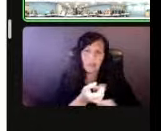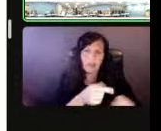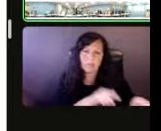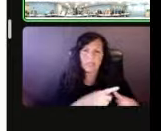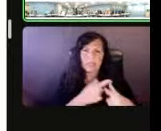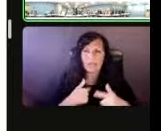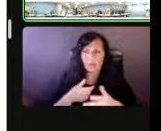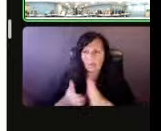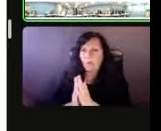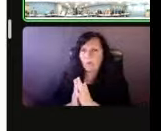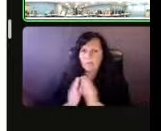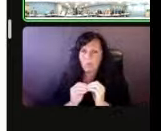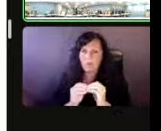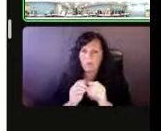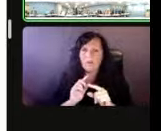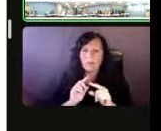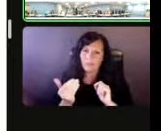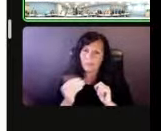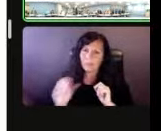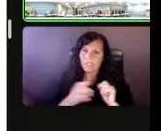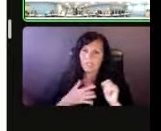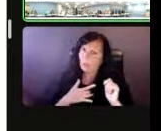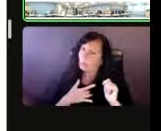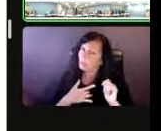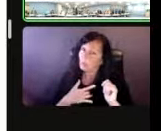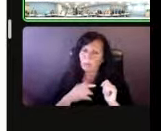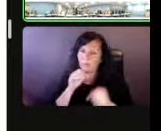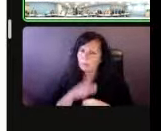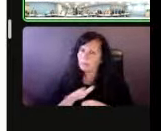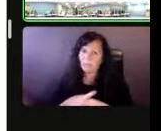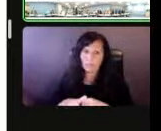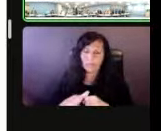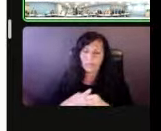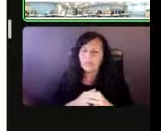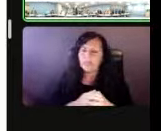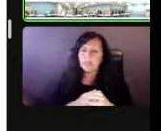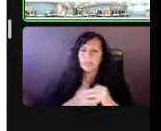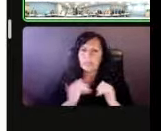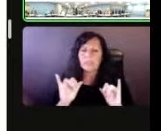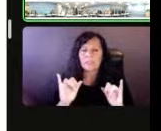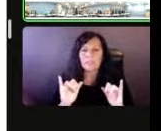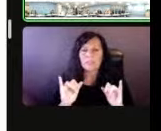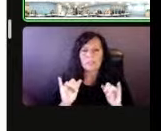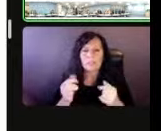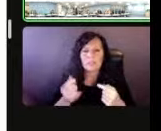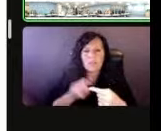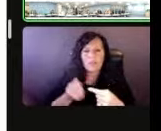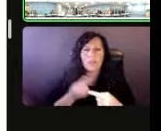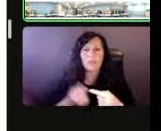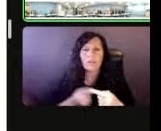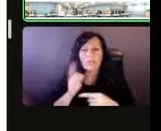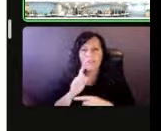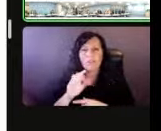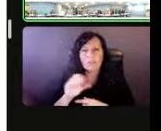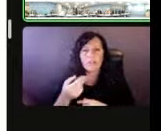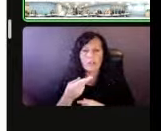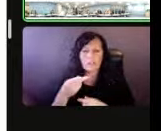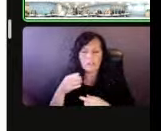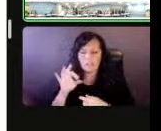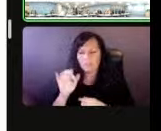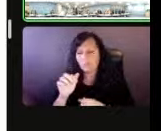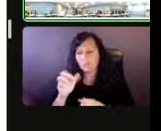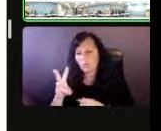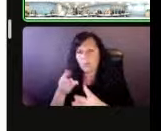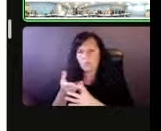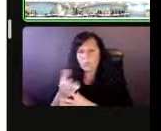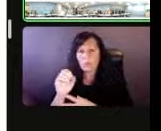more. 15% is a little light to have on hand. We still struggle to cash flow through October. We'd be